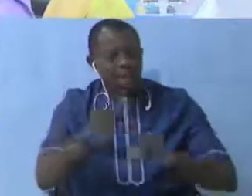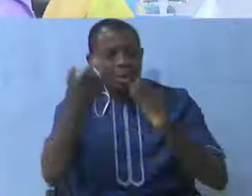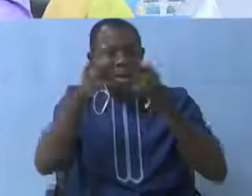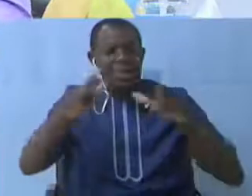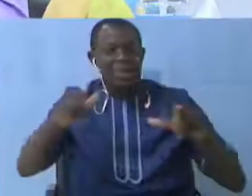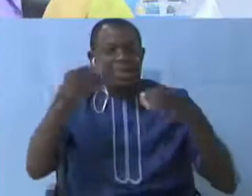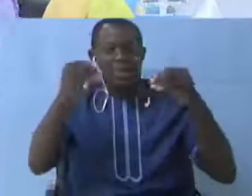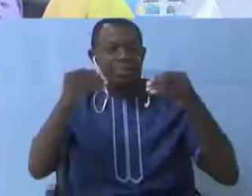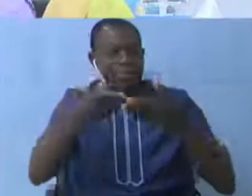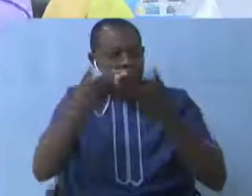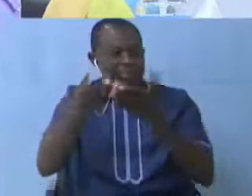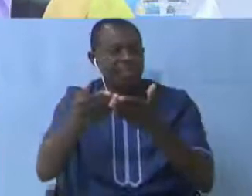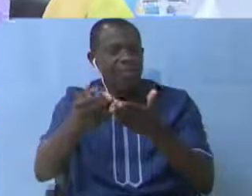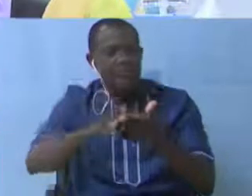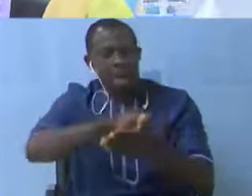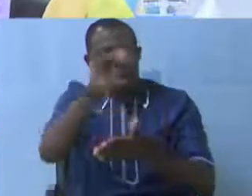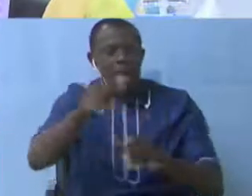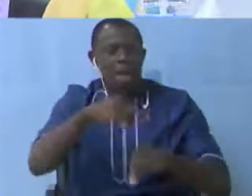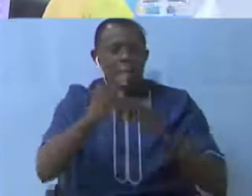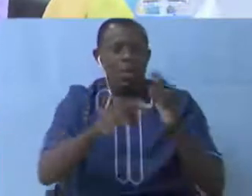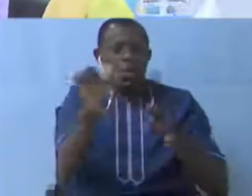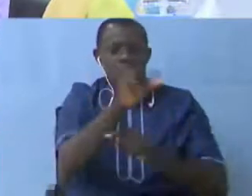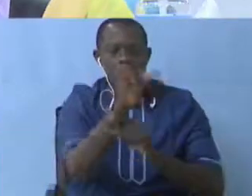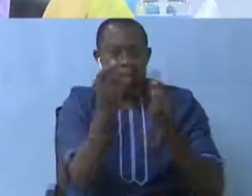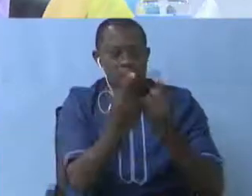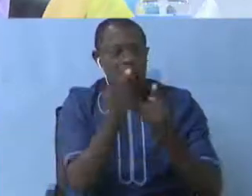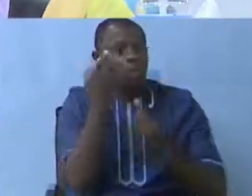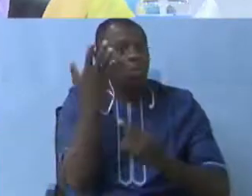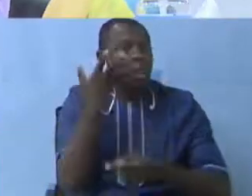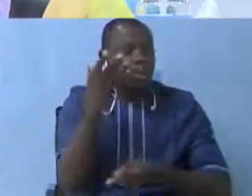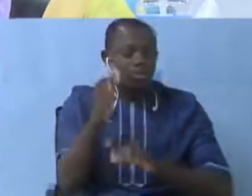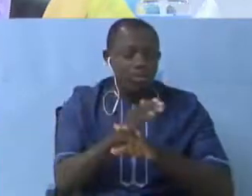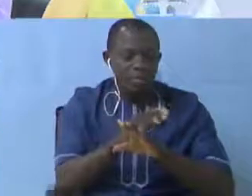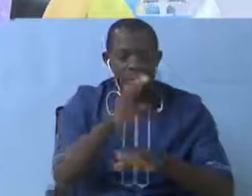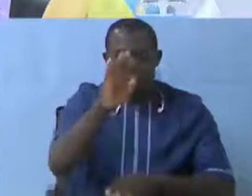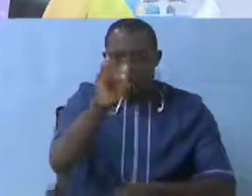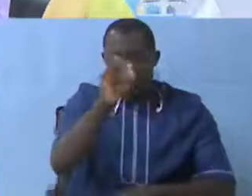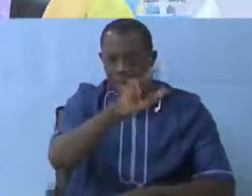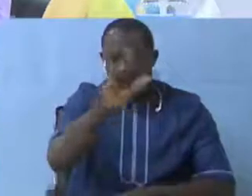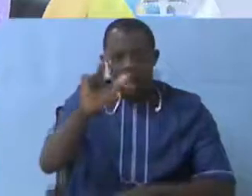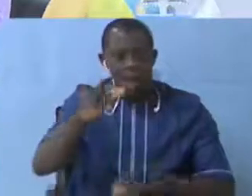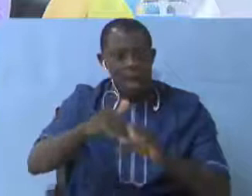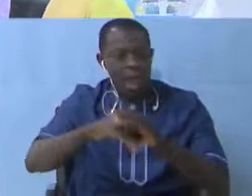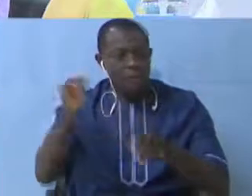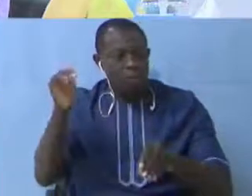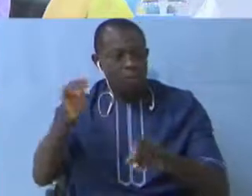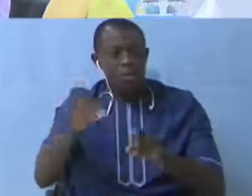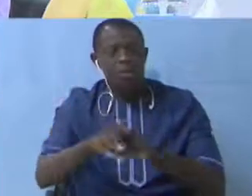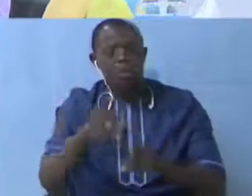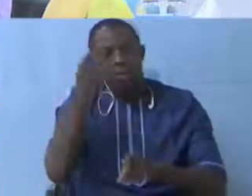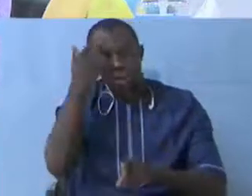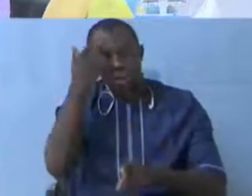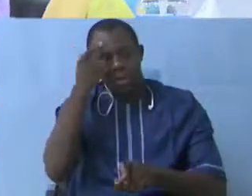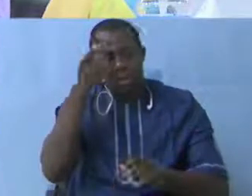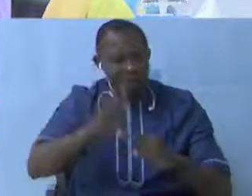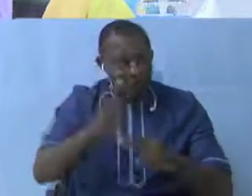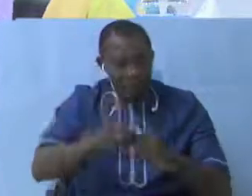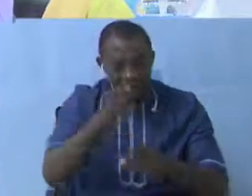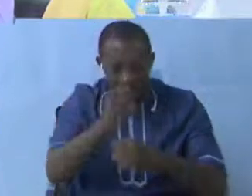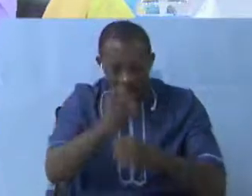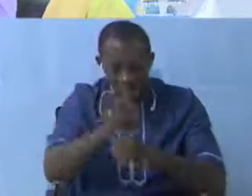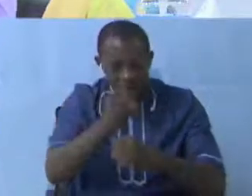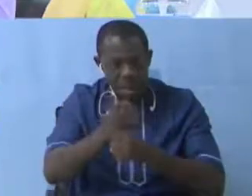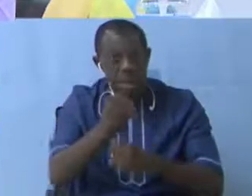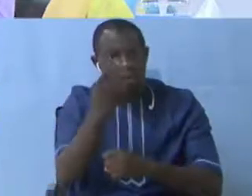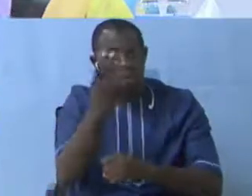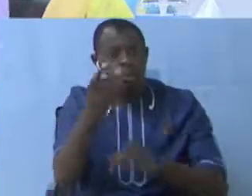lot of sanctions. So when that bill was withdrawn after the Supreme Court case, they quickly amend 2 existing laws to tighten the space